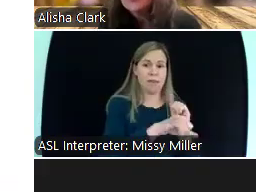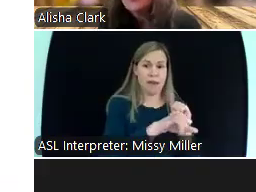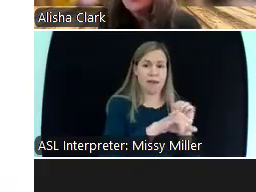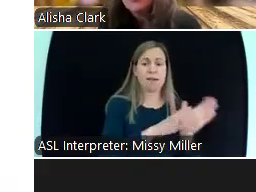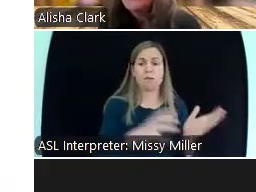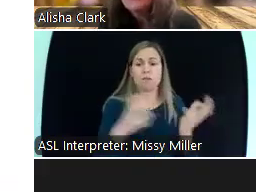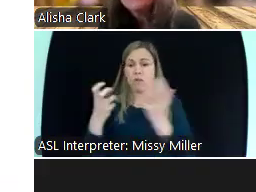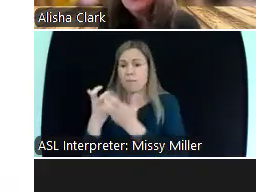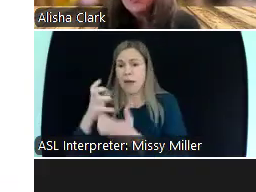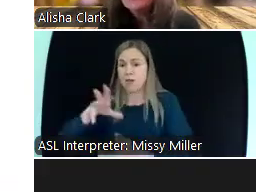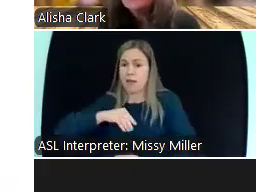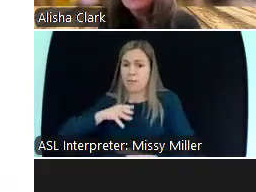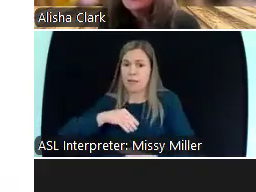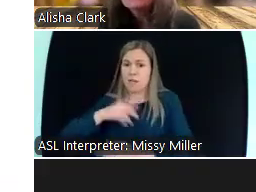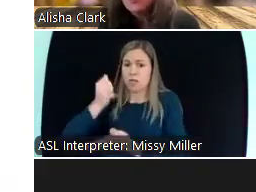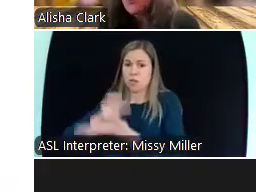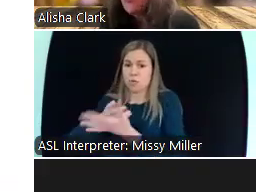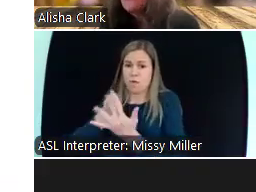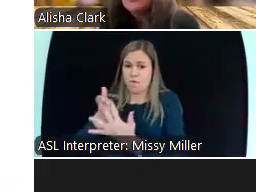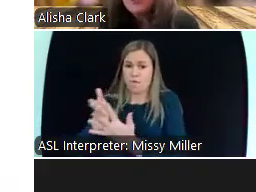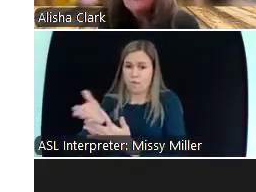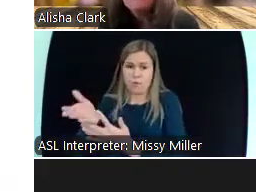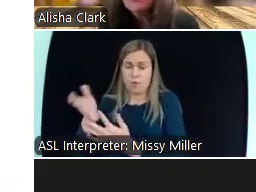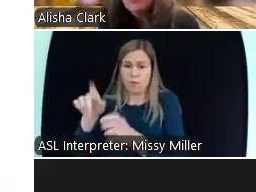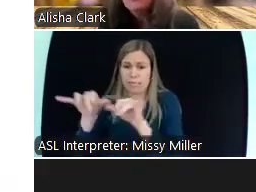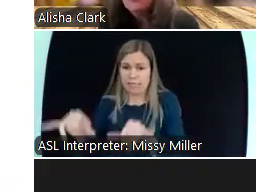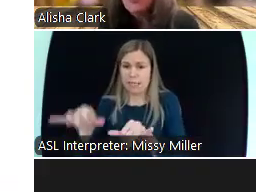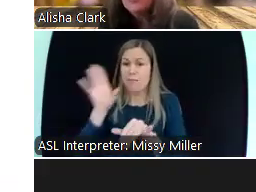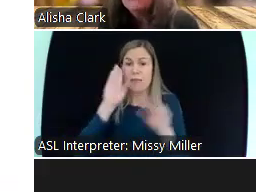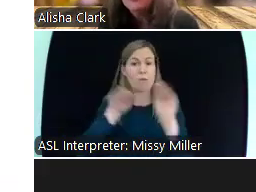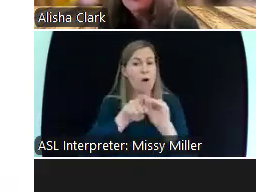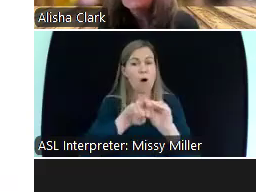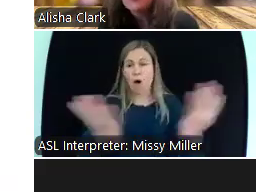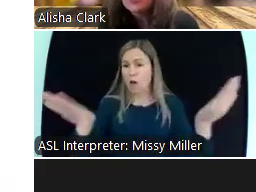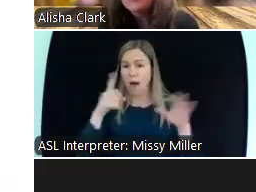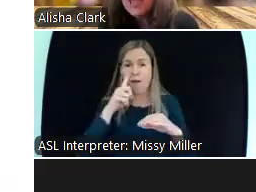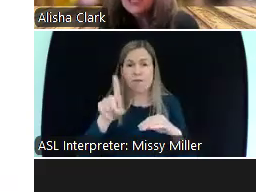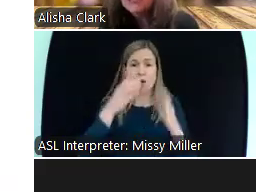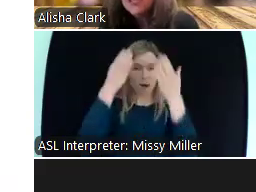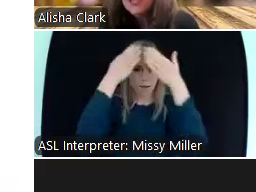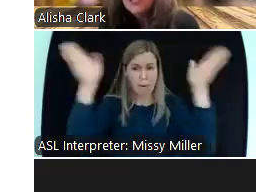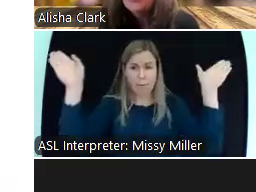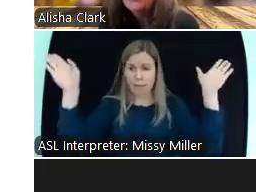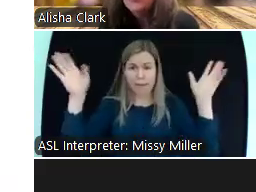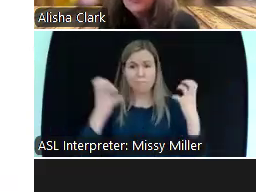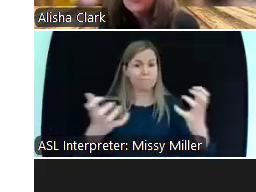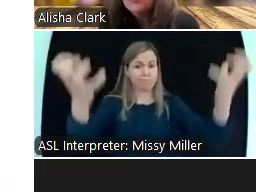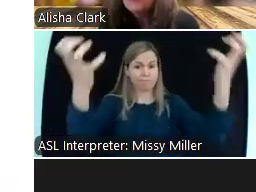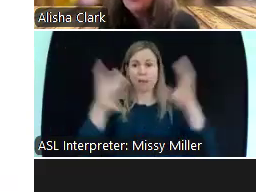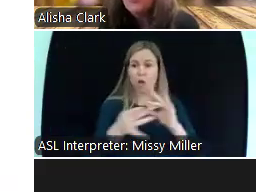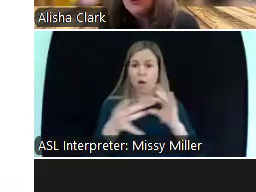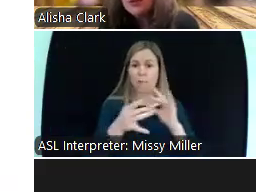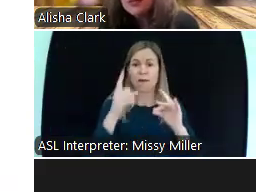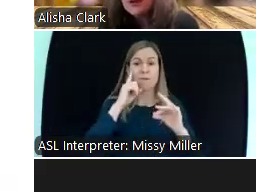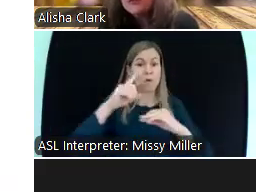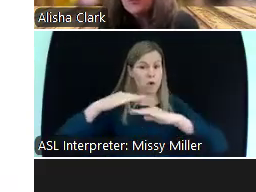applications that were approved by CMS, those all go out for a public comment for at least 30 days. And we, if